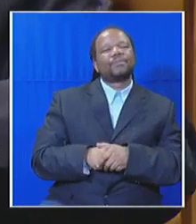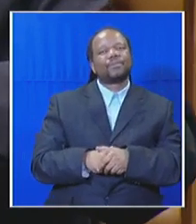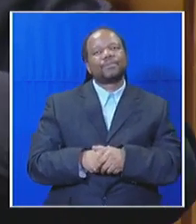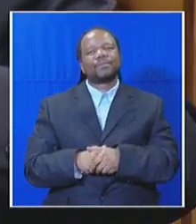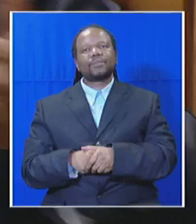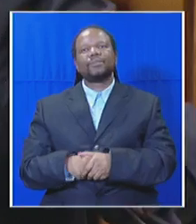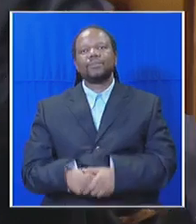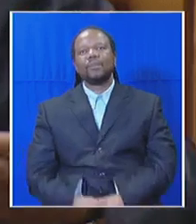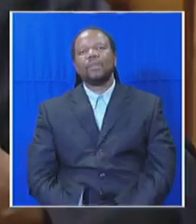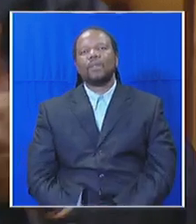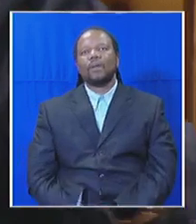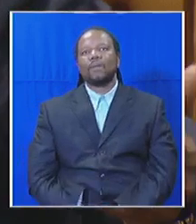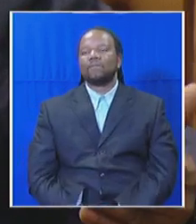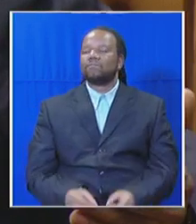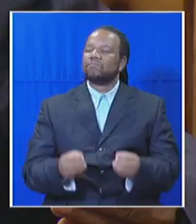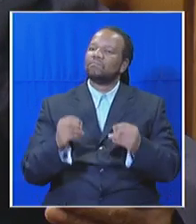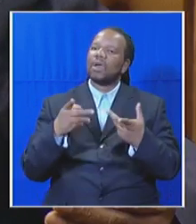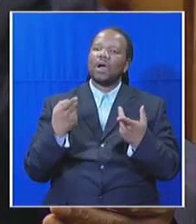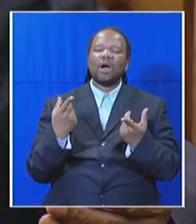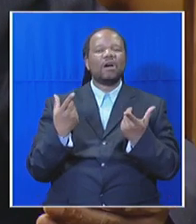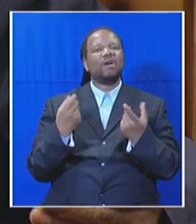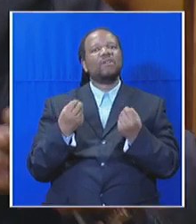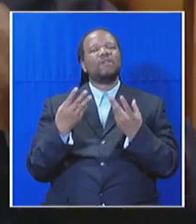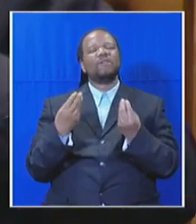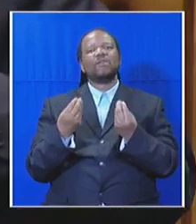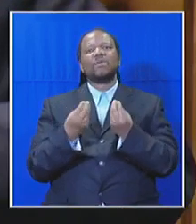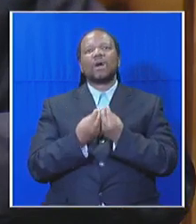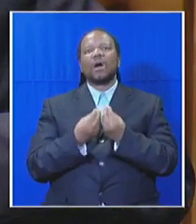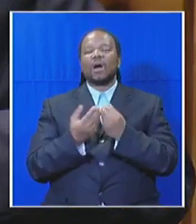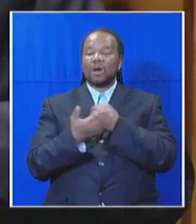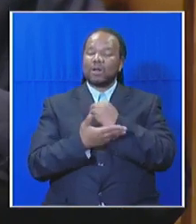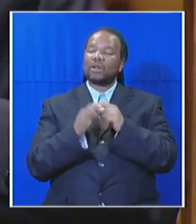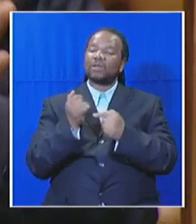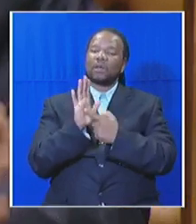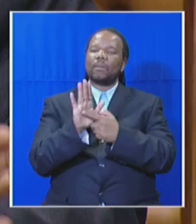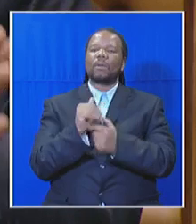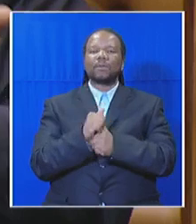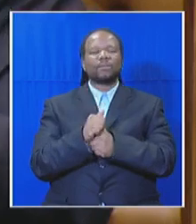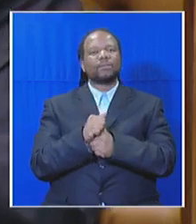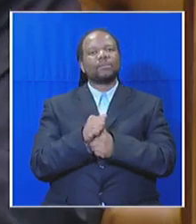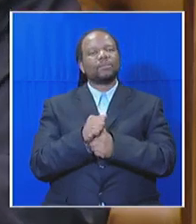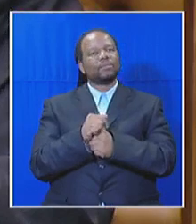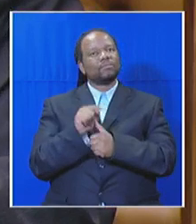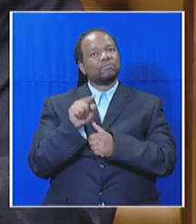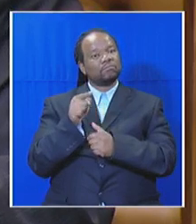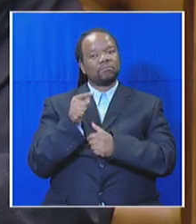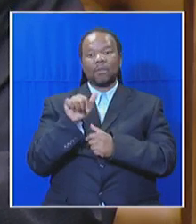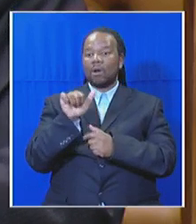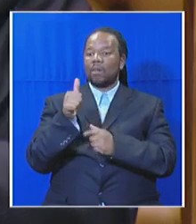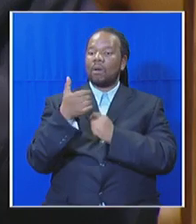You can count a few countries to say what happens. For an example, there have been developments in other